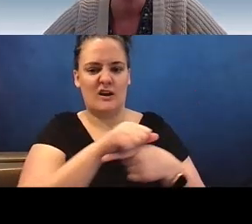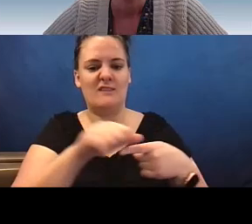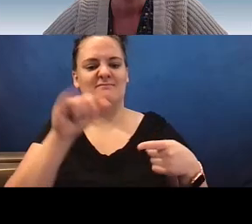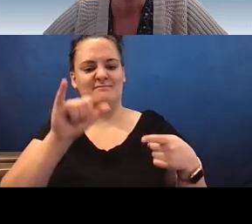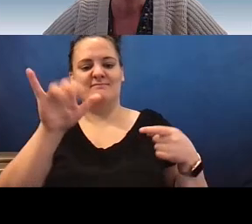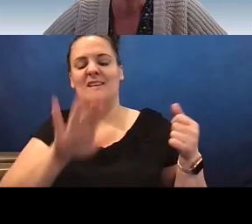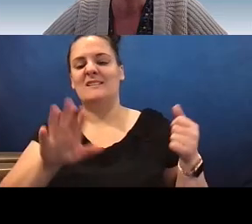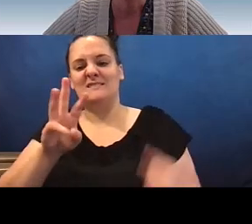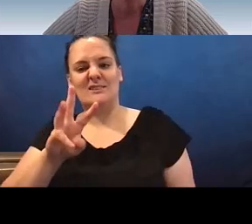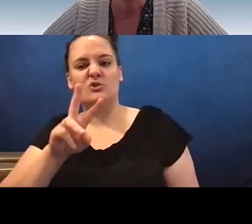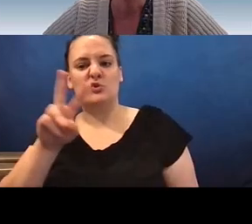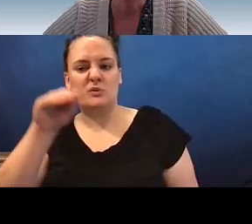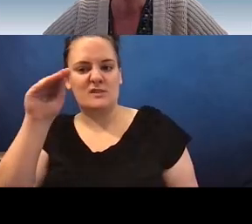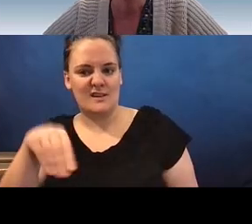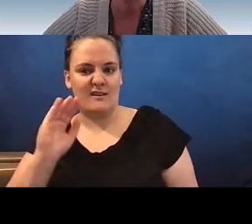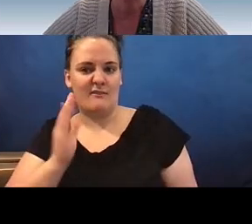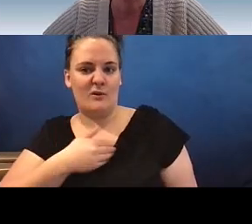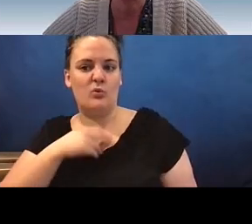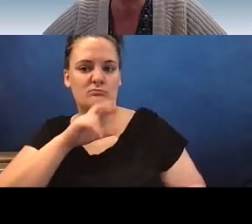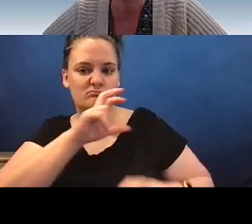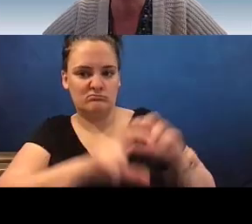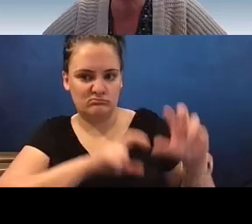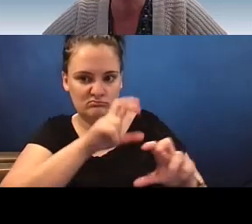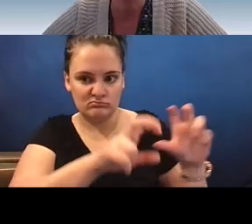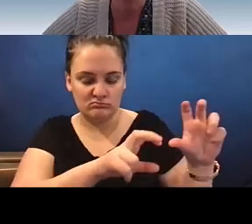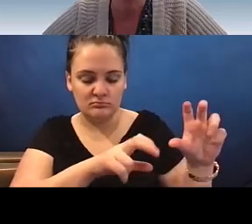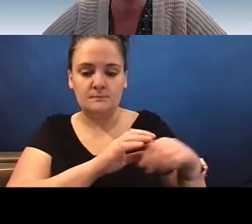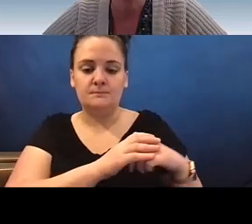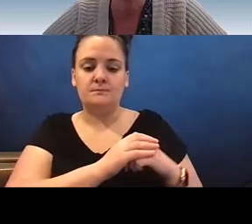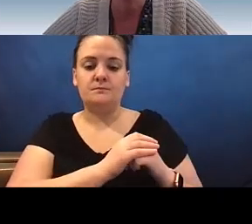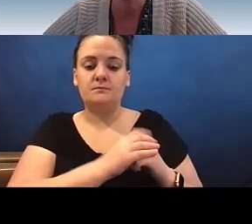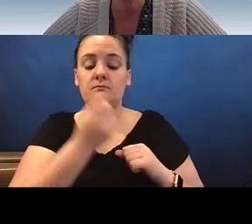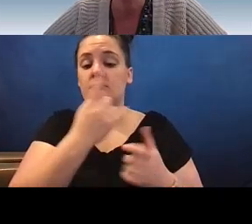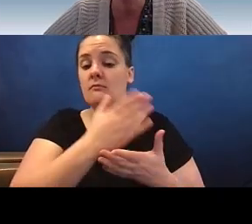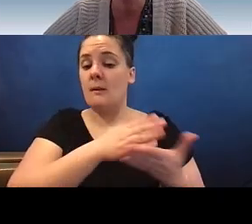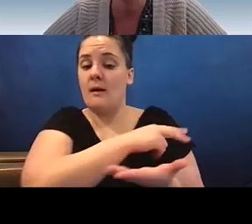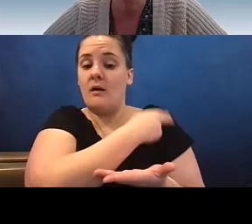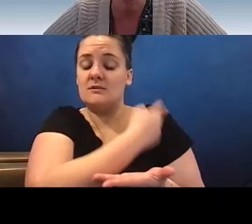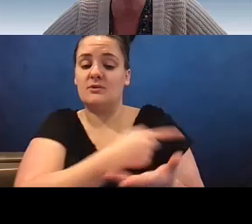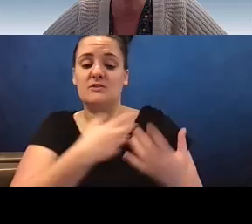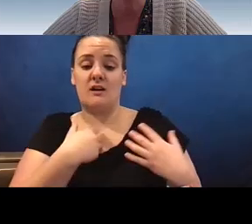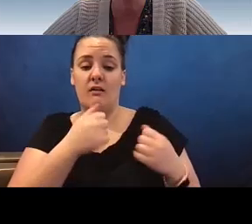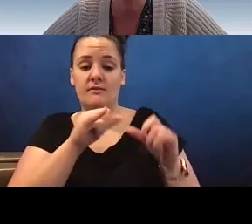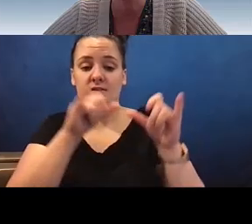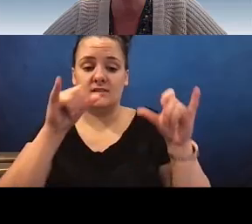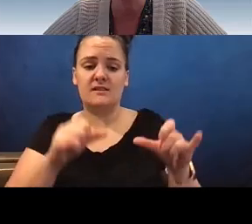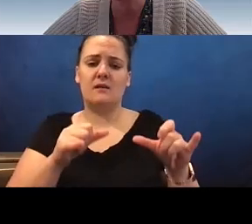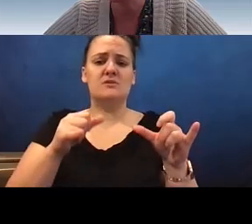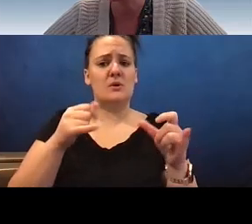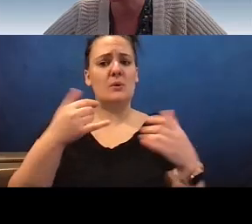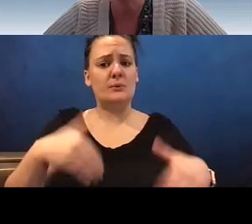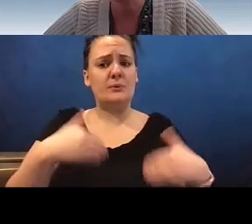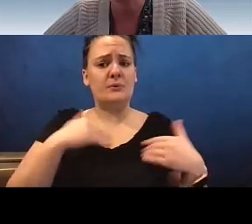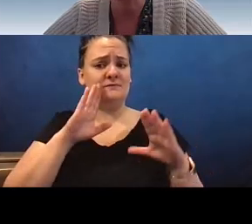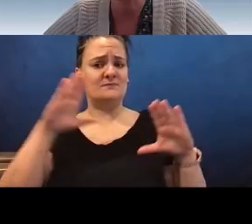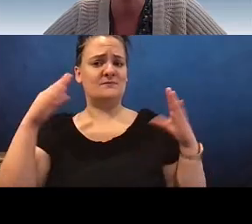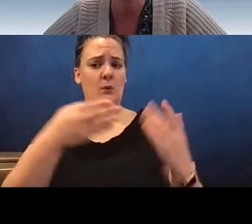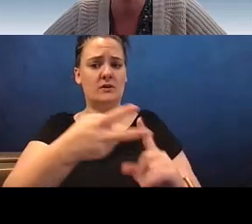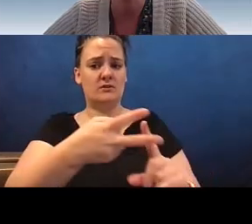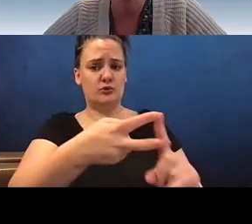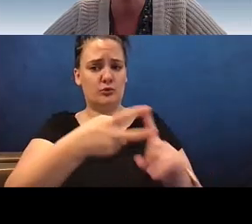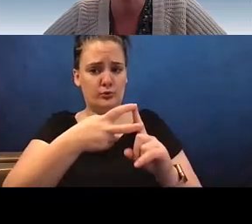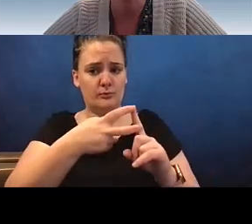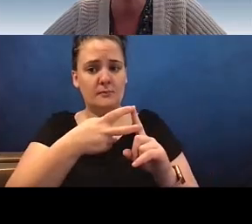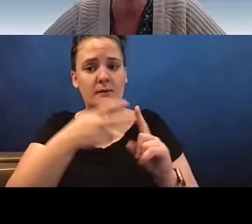spending. Some hospitals and health systems are spending a lot of money on recruitment, and it can be difficult, though, to really understand the impact of this